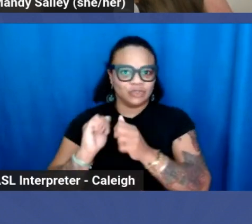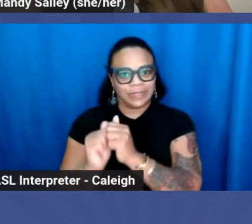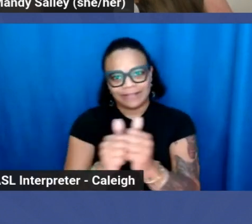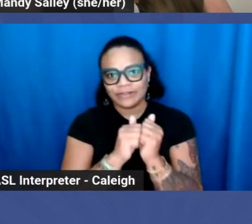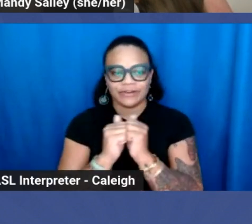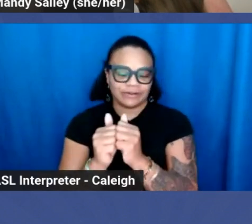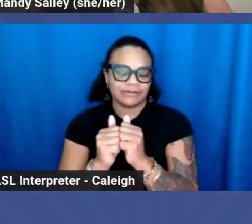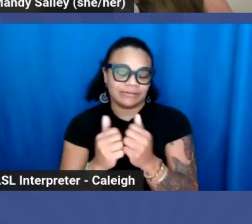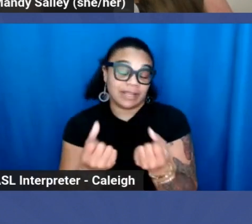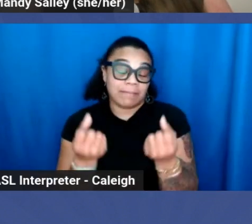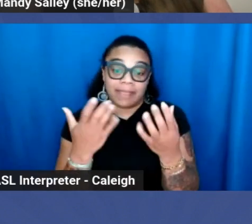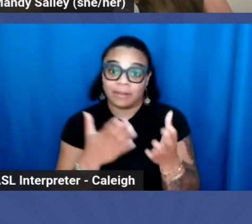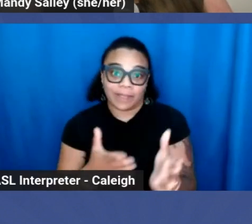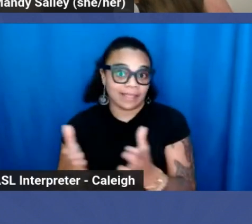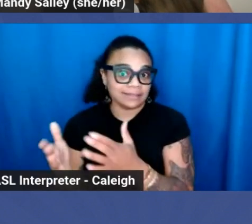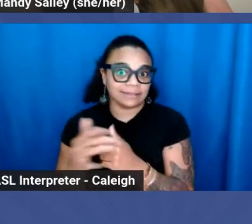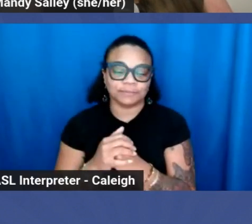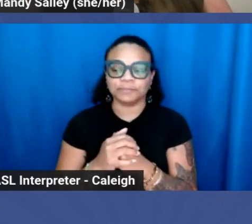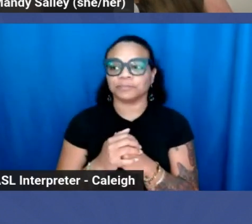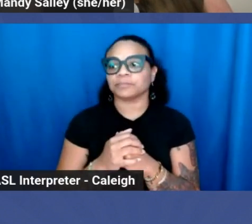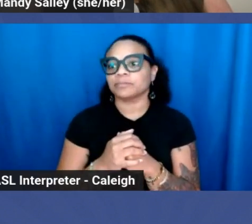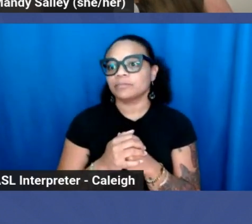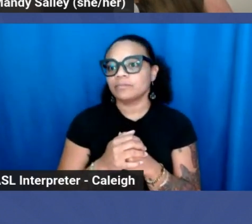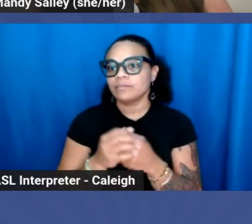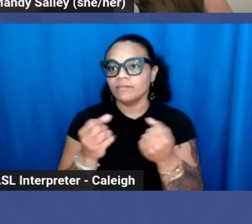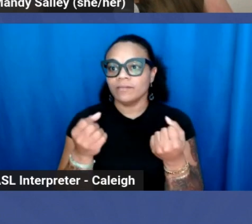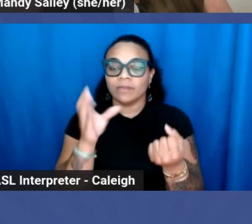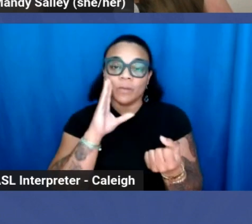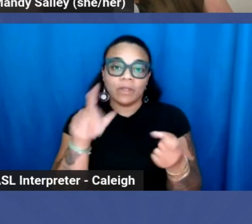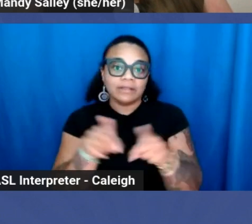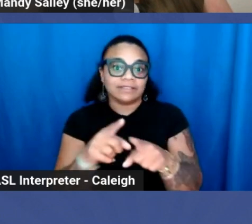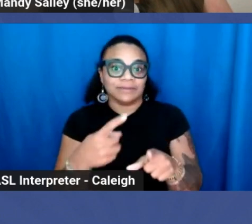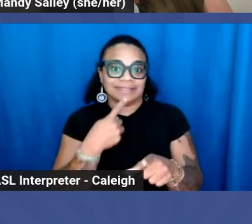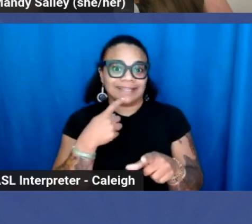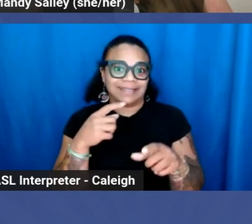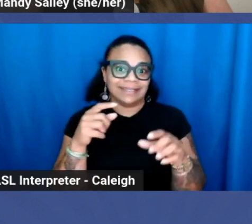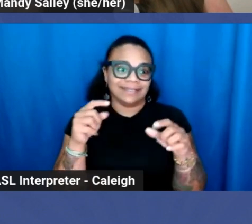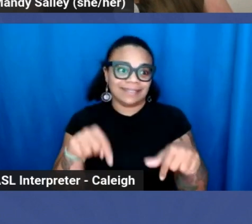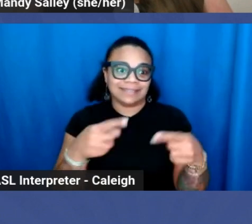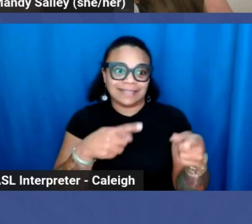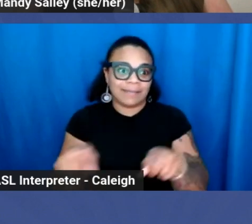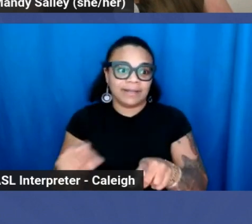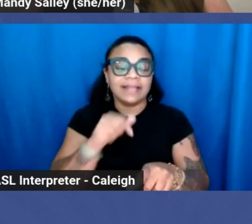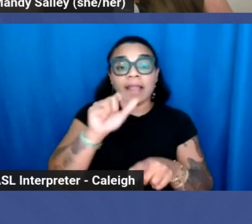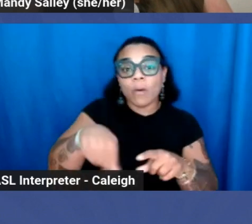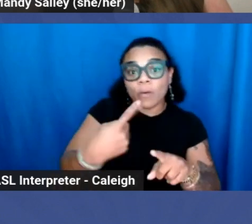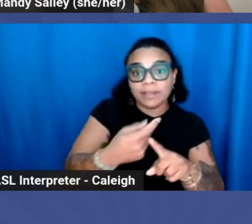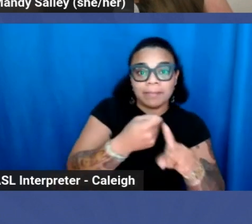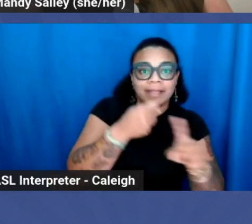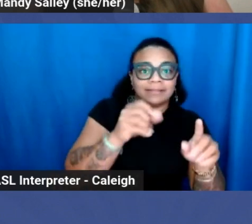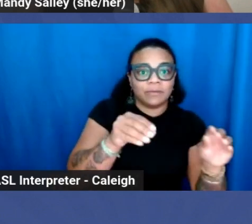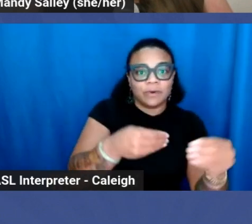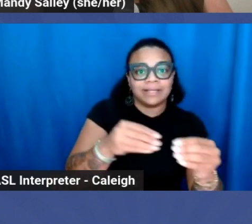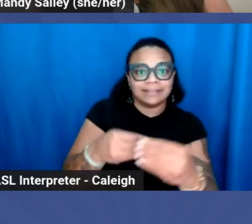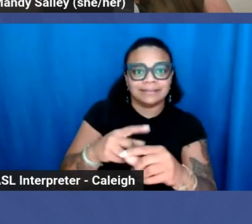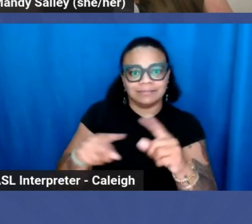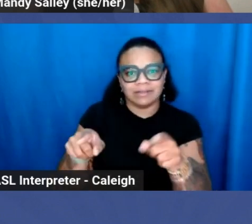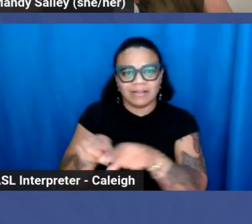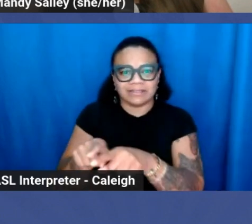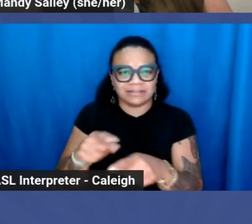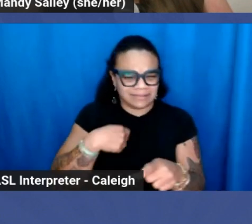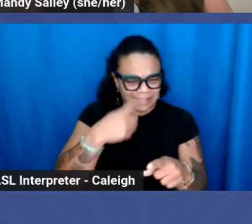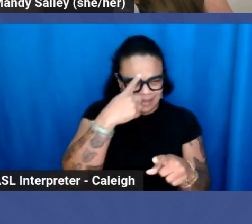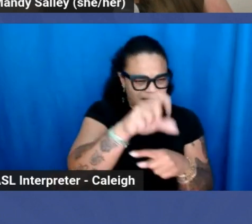ways. So, and also I would say that this is happening, as we know, not only to organizations, but also to, I think someone mentioned